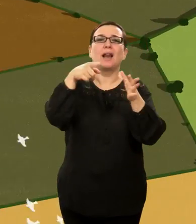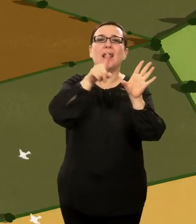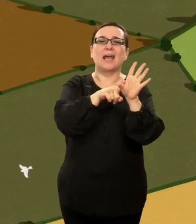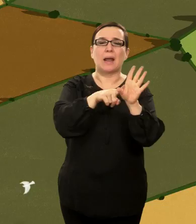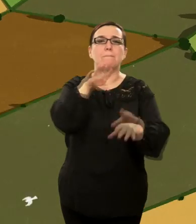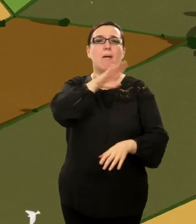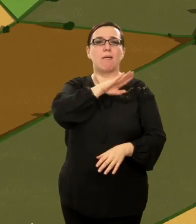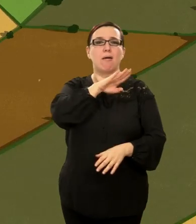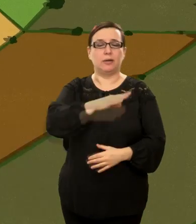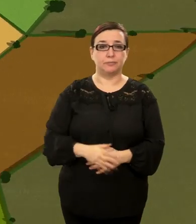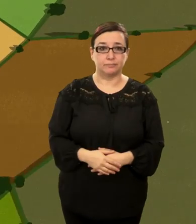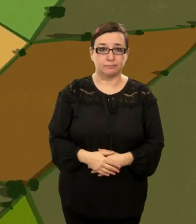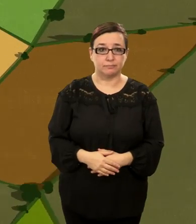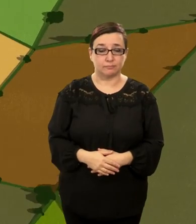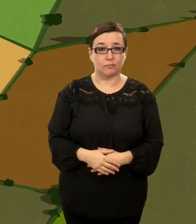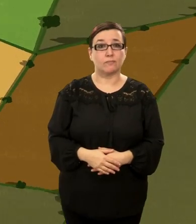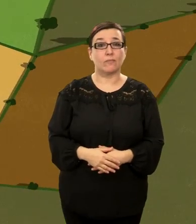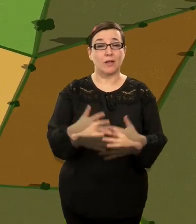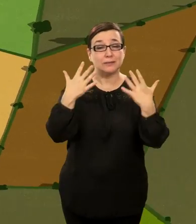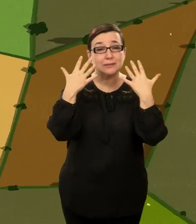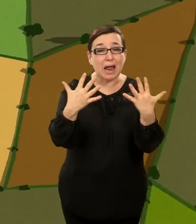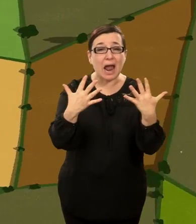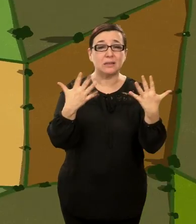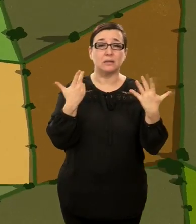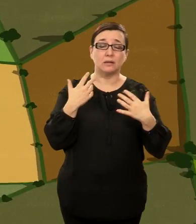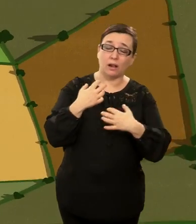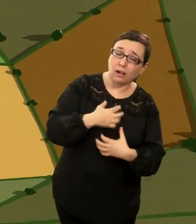This sighting will be a vital turning point at Bletchley Park.